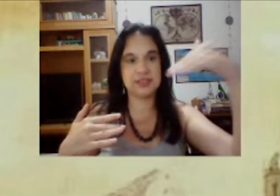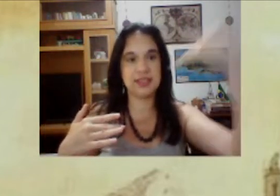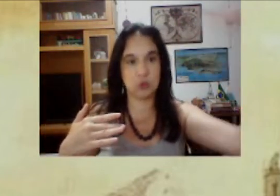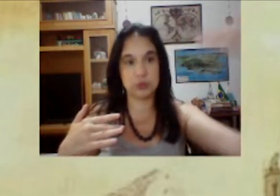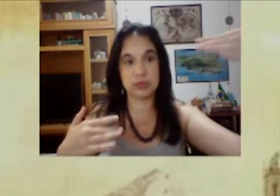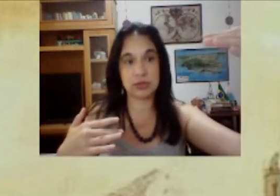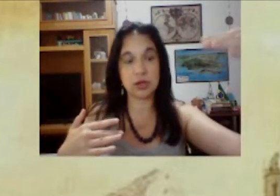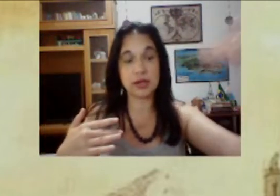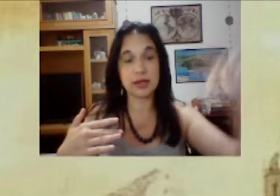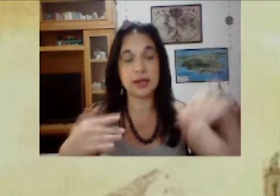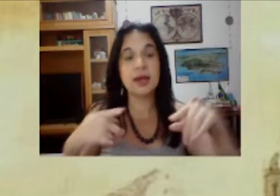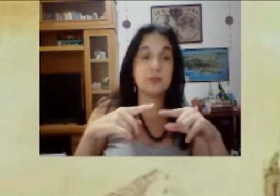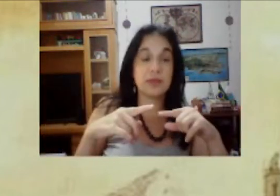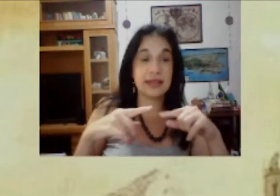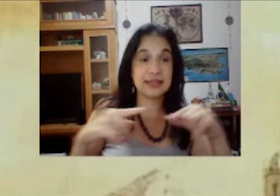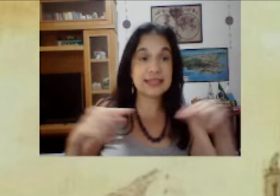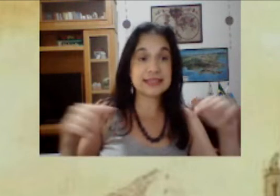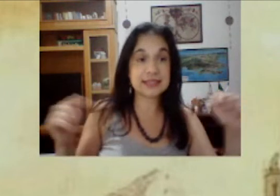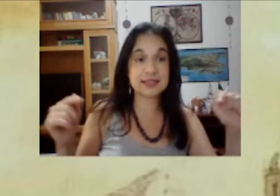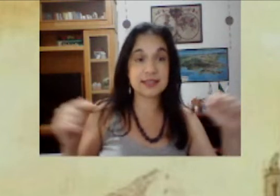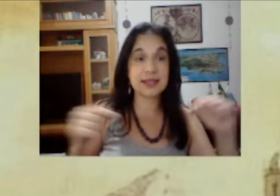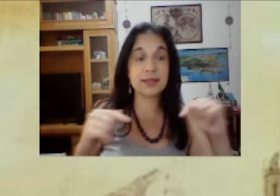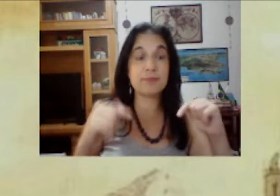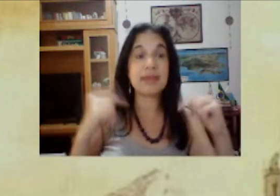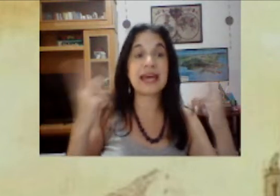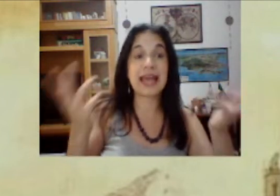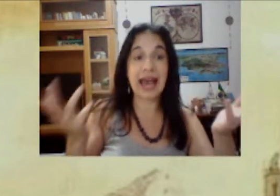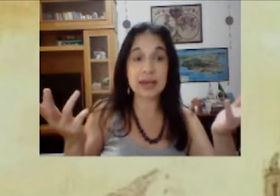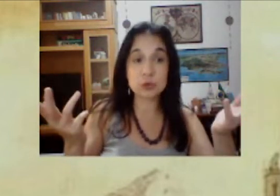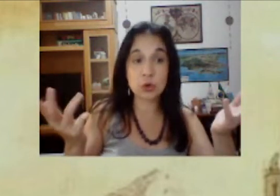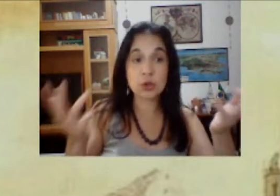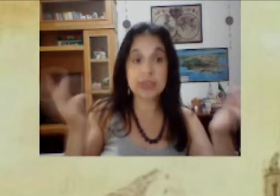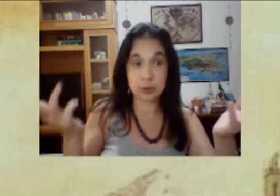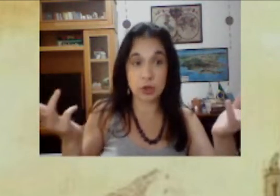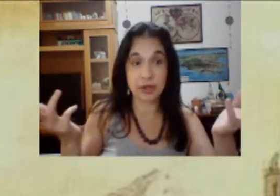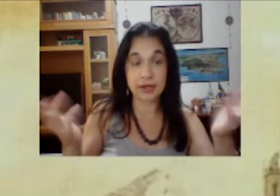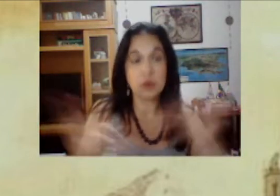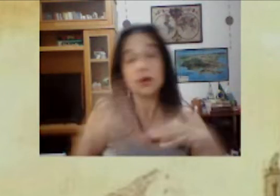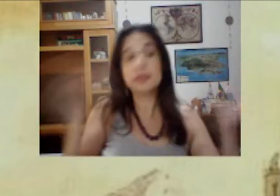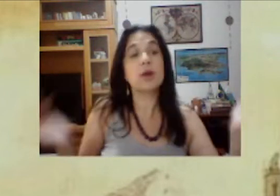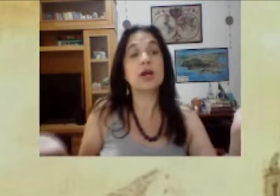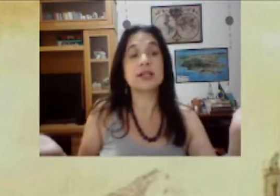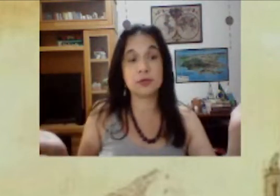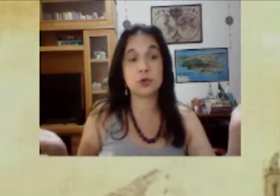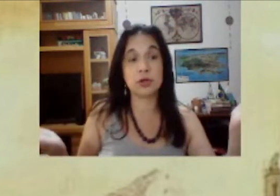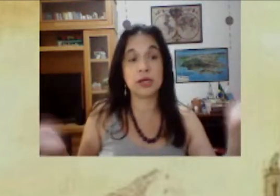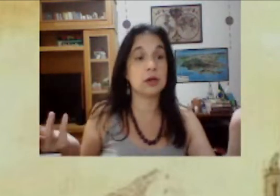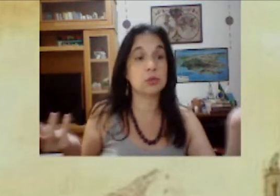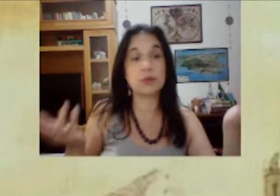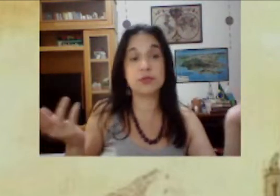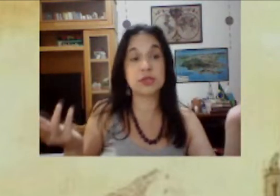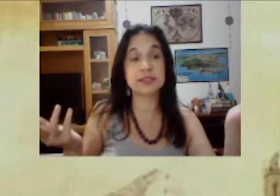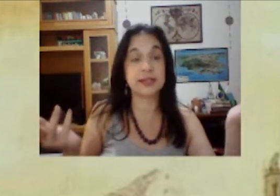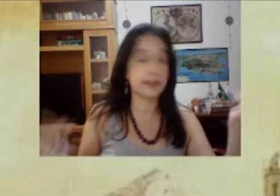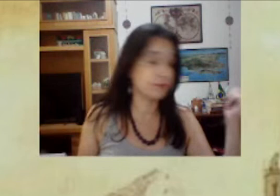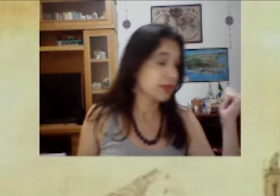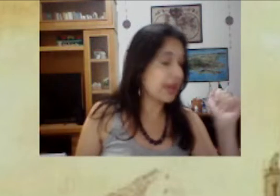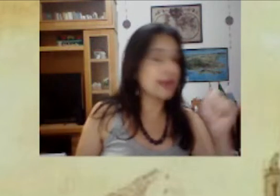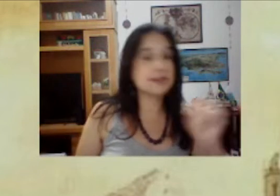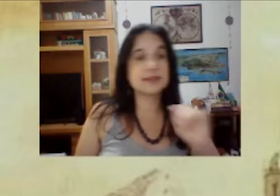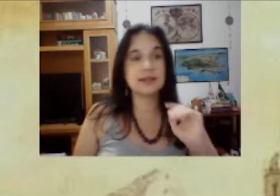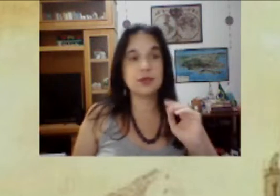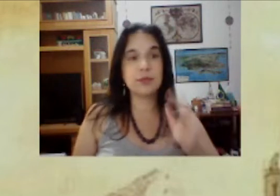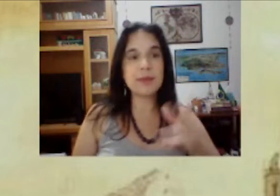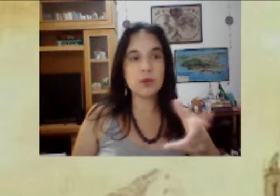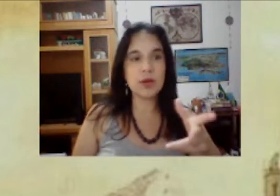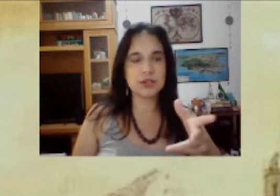which is the Outeiro da Glória, and this is the Mercado da Glória, or the Market of Glória, roughly translating.